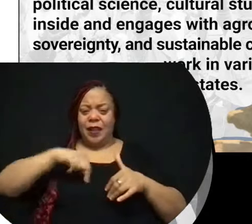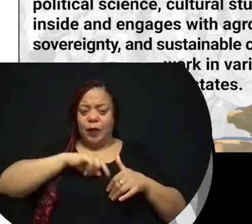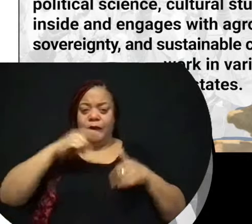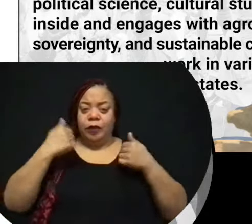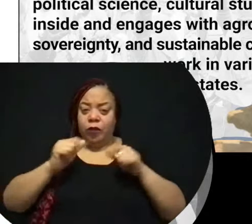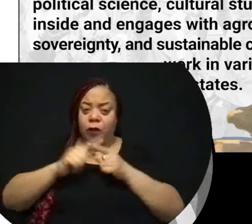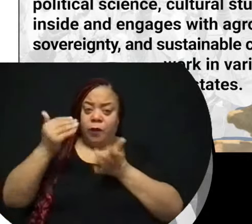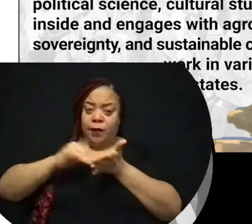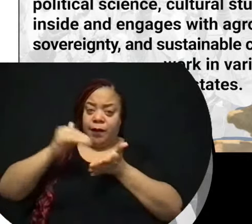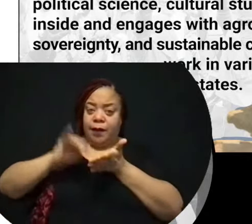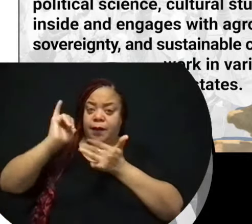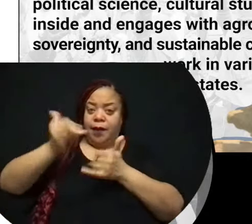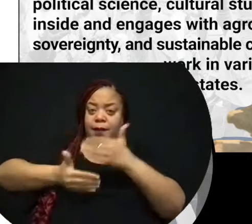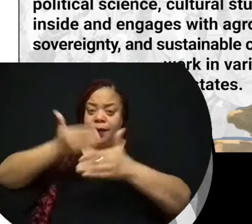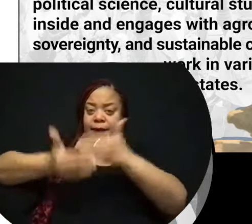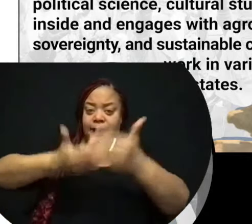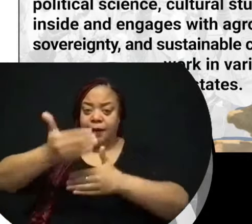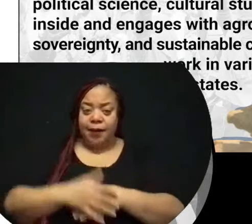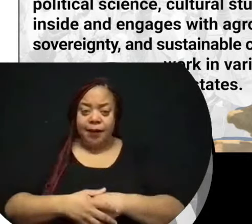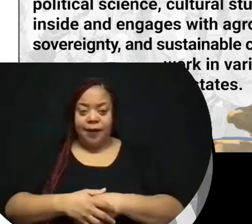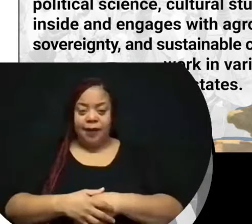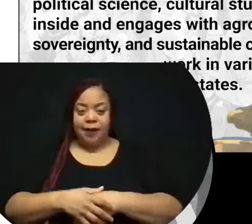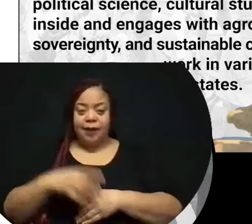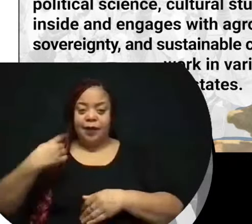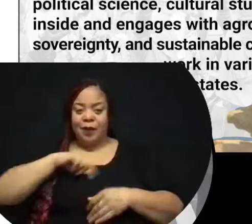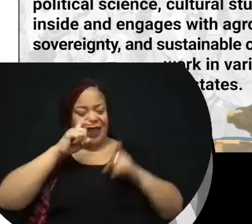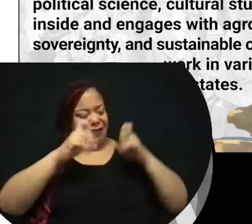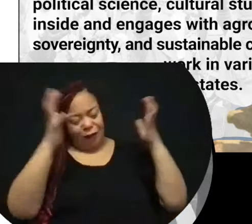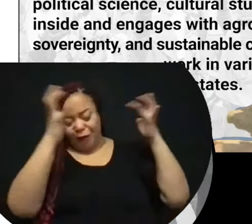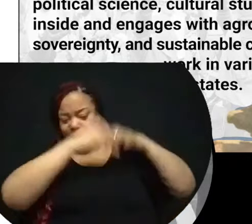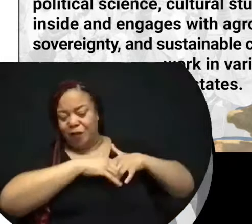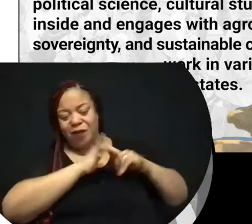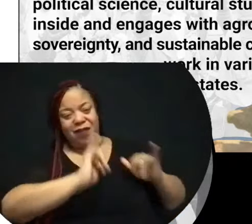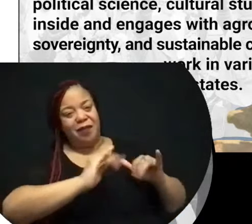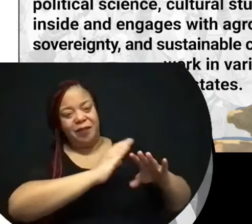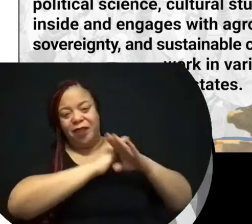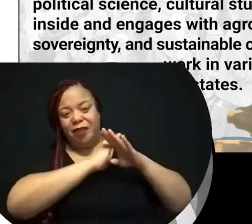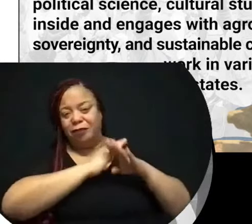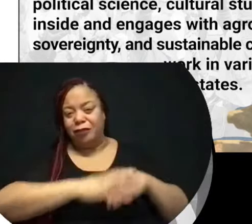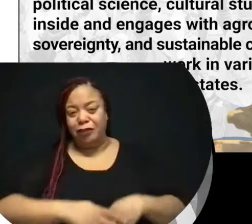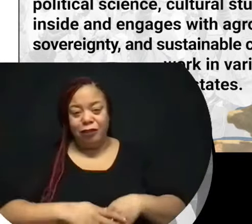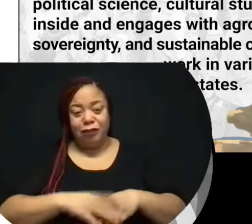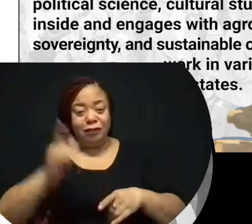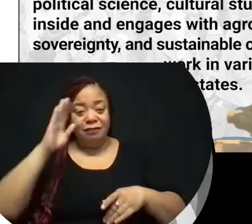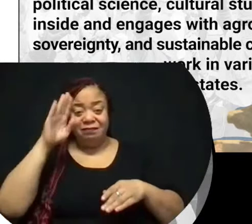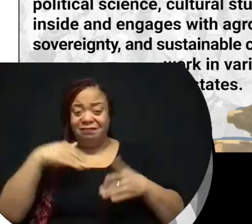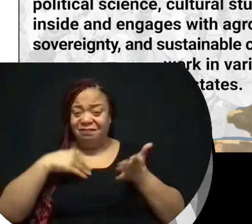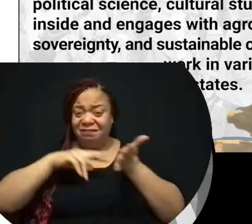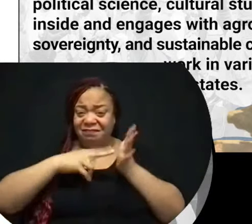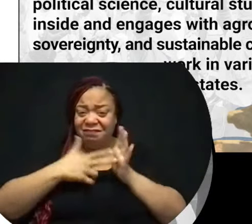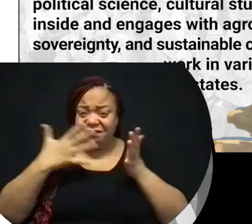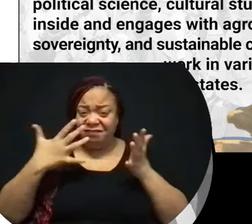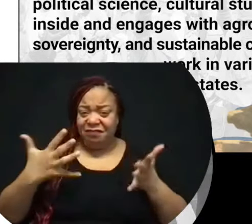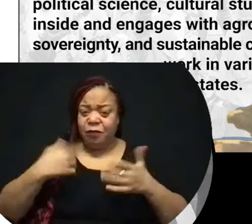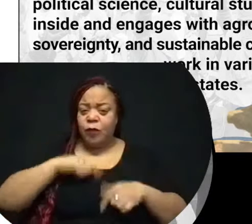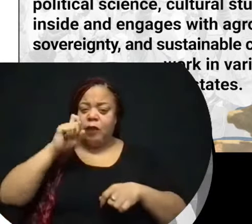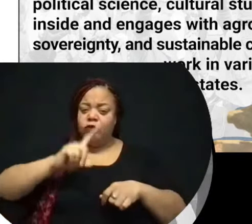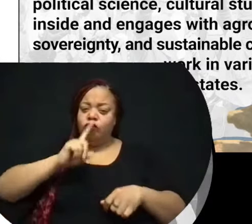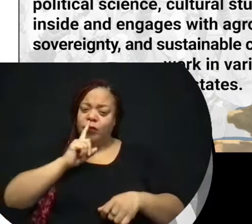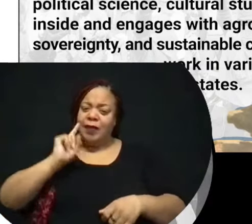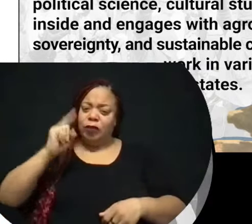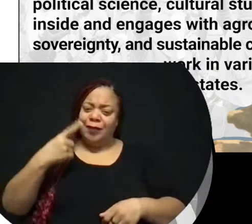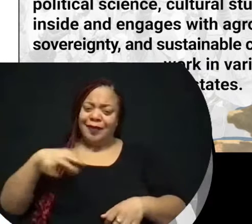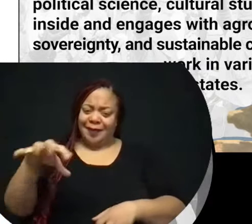reaffirm our right to access adequate nutrient-dense foods, and knowing that we have the skills and the ability to produce these things